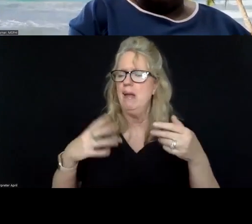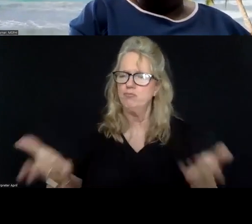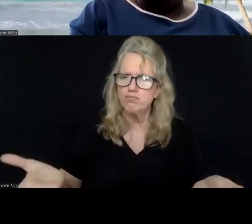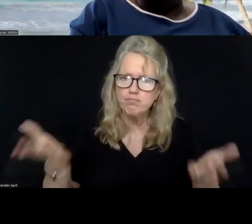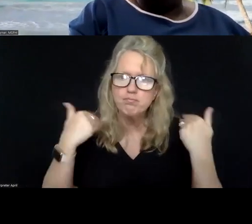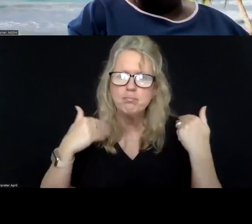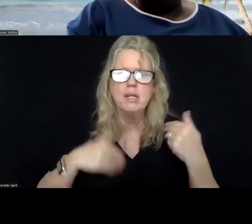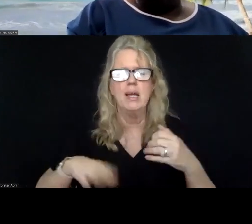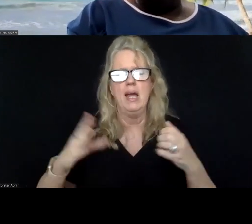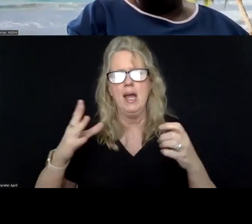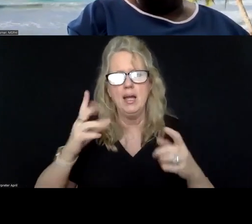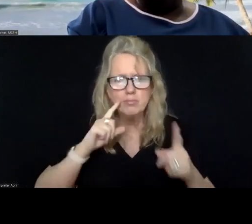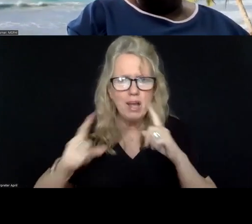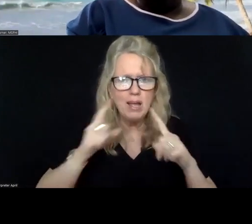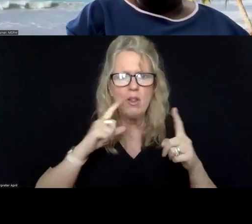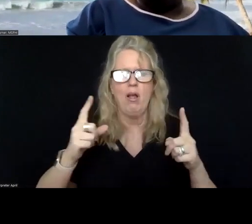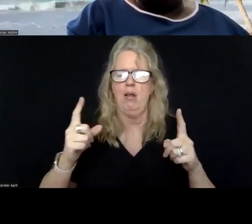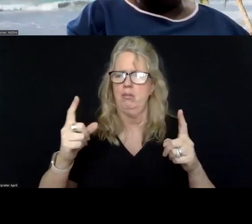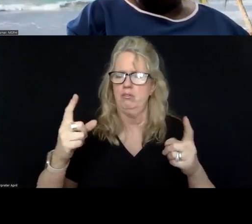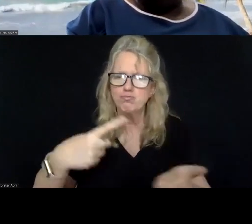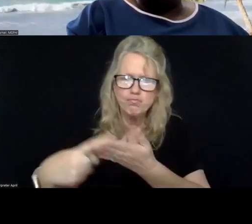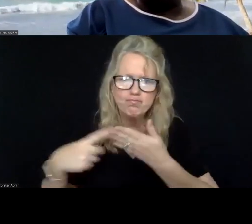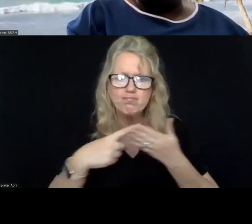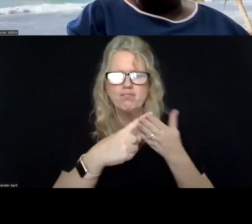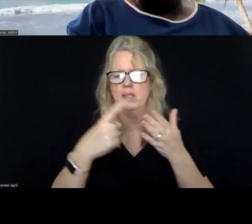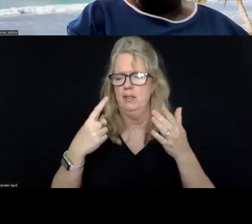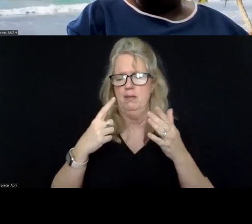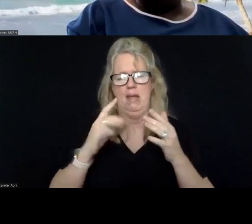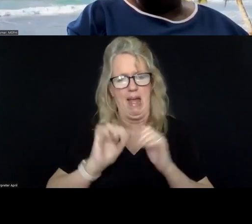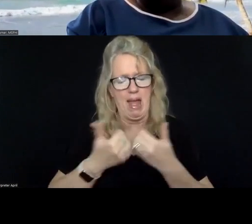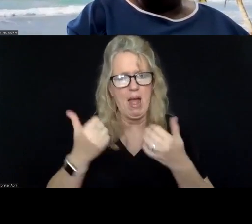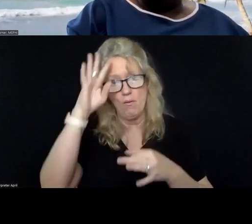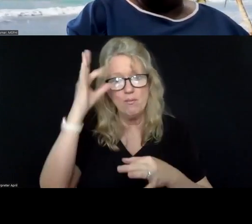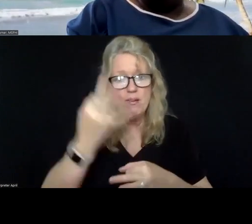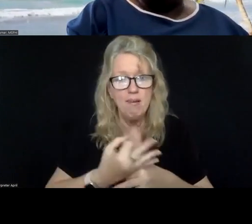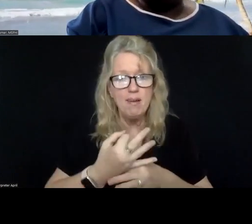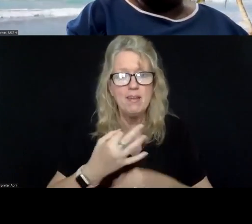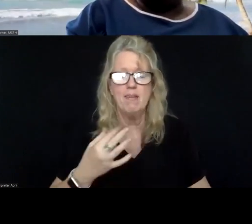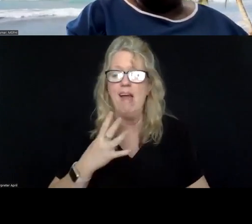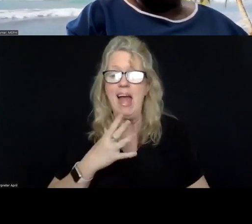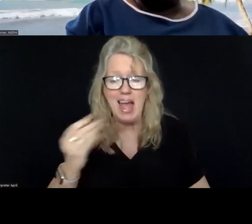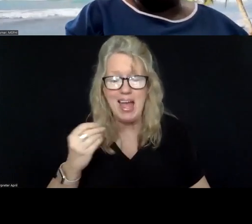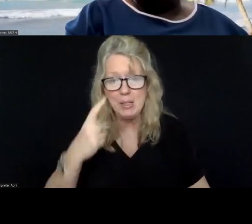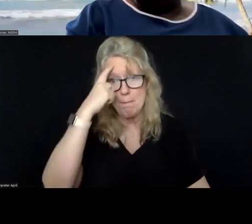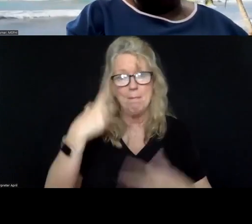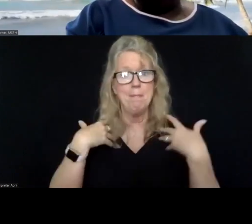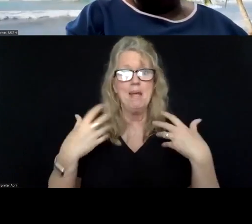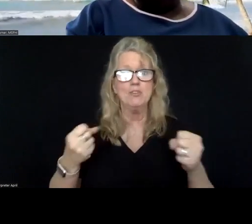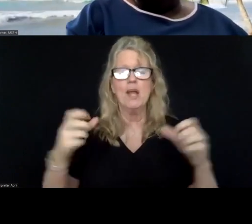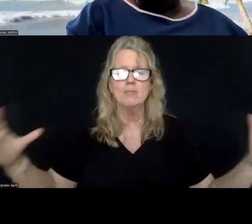a dialogue and a conversation about how faith and mental health